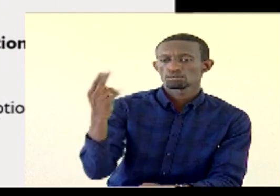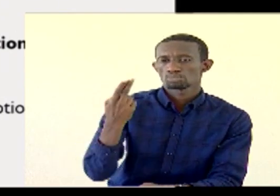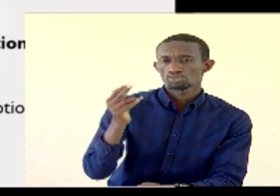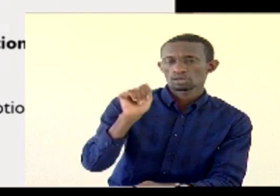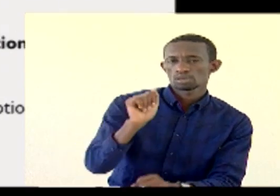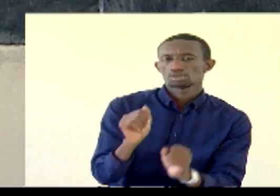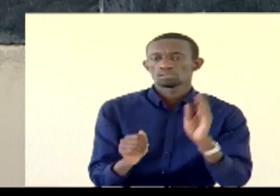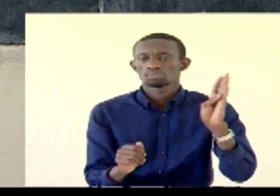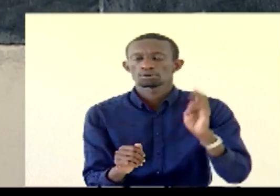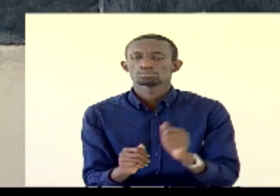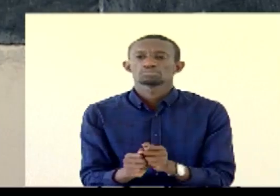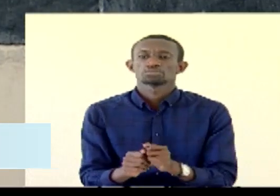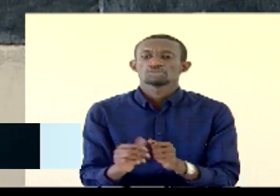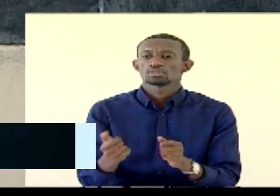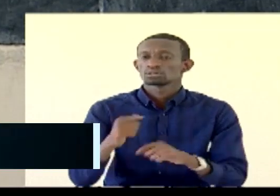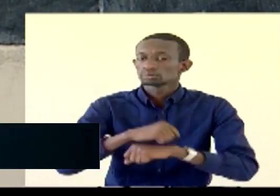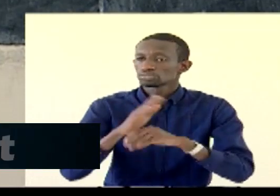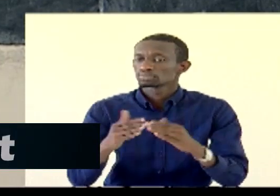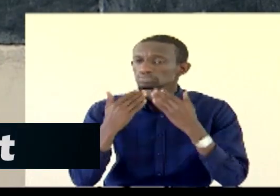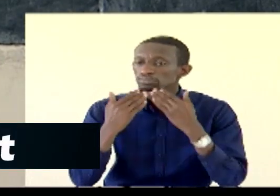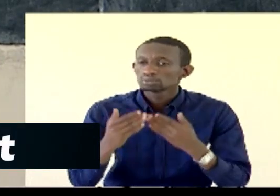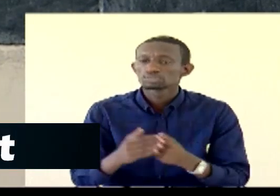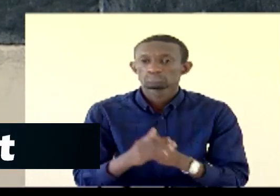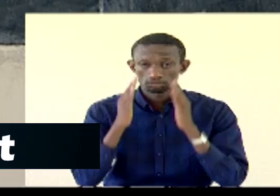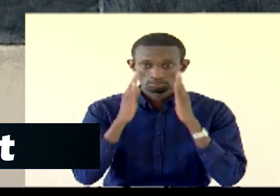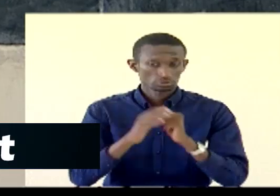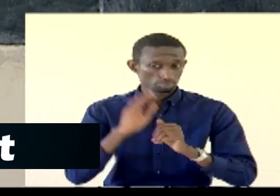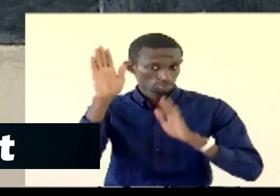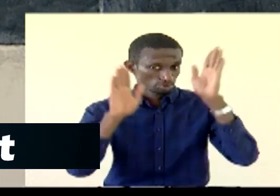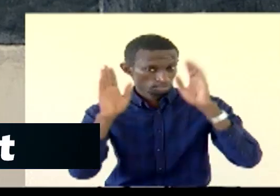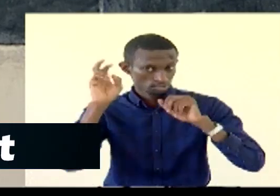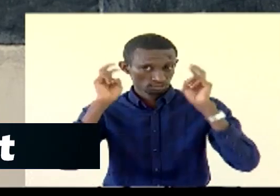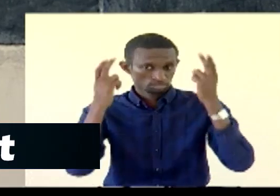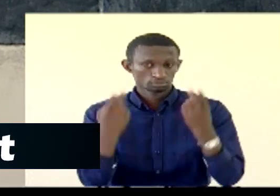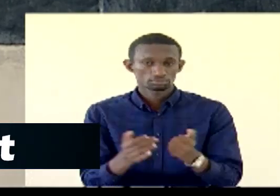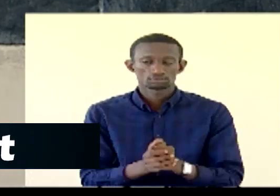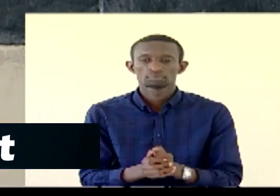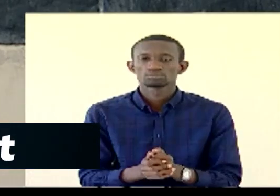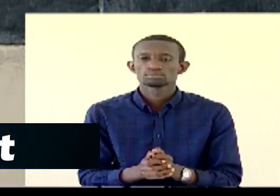So students, thank you for watching and participating in my lesson. I